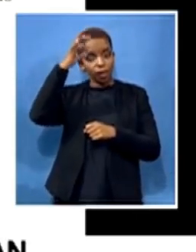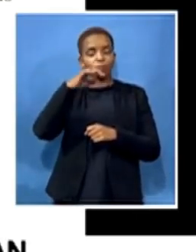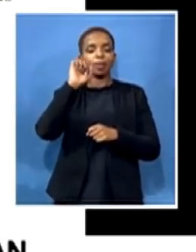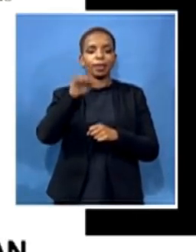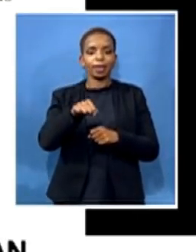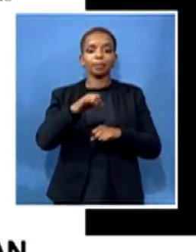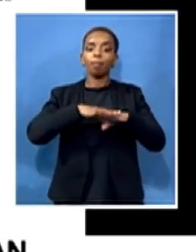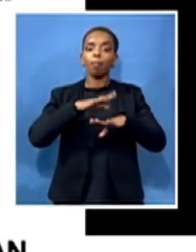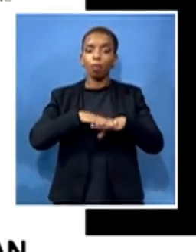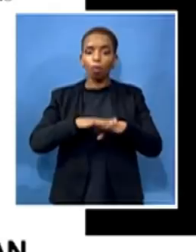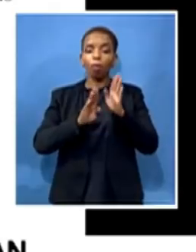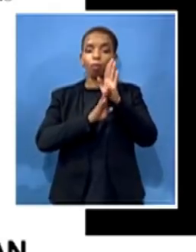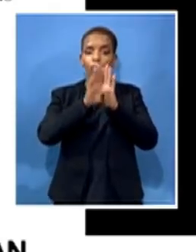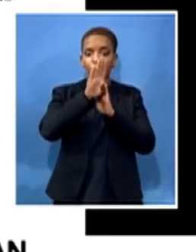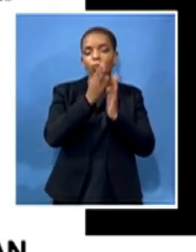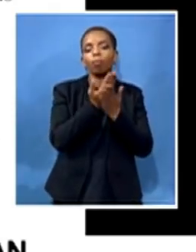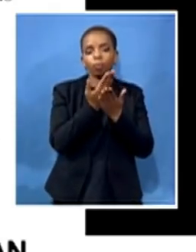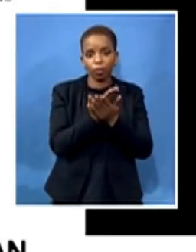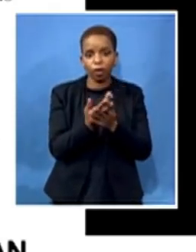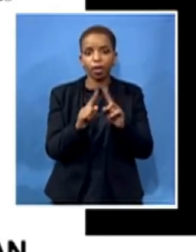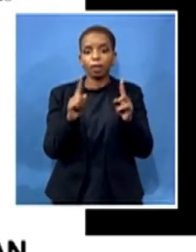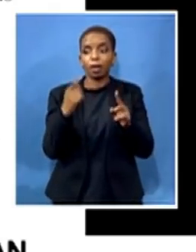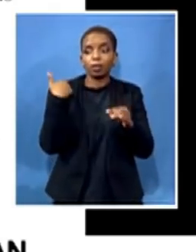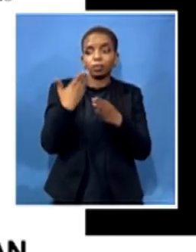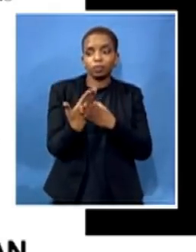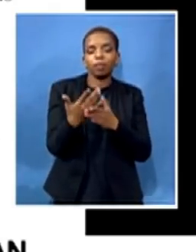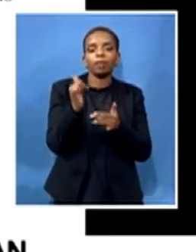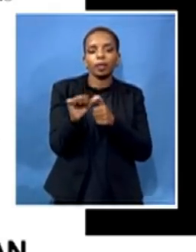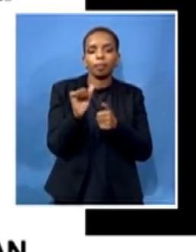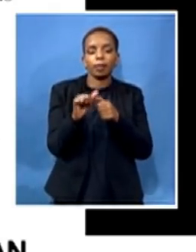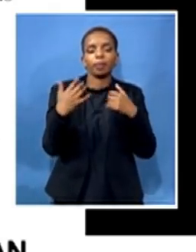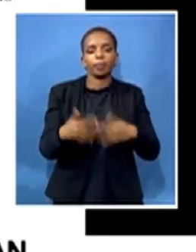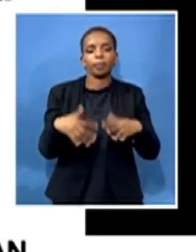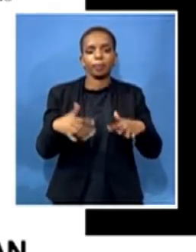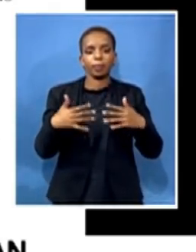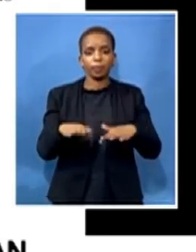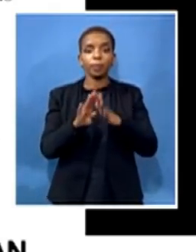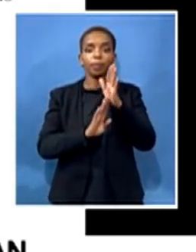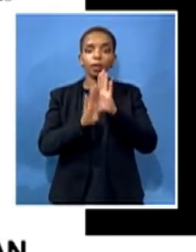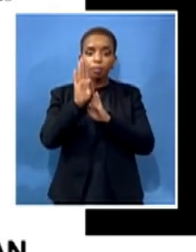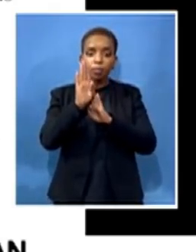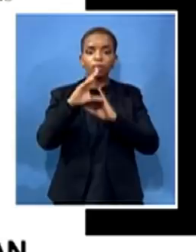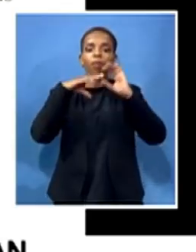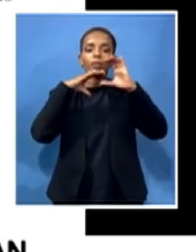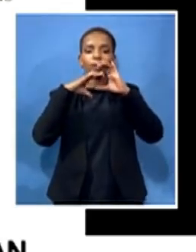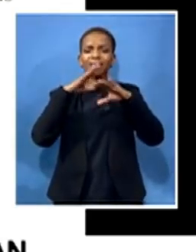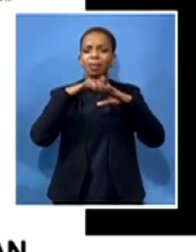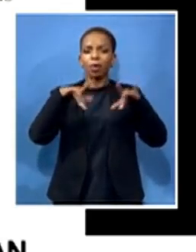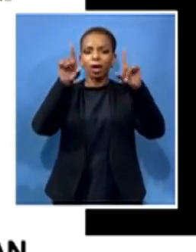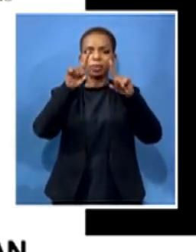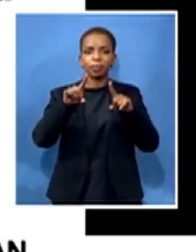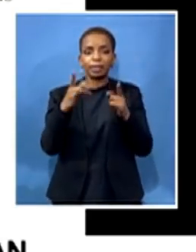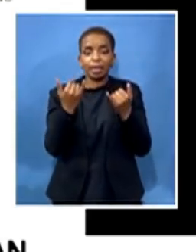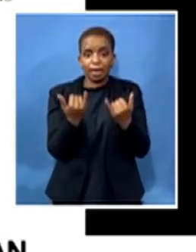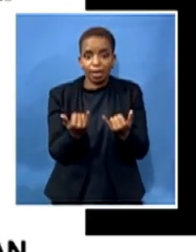to improve the communication, especially now as we open the economy, to